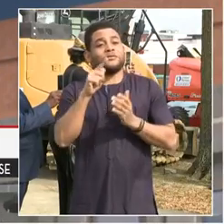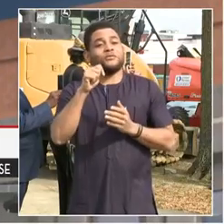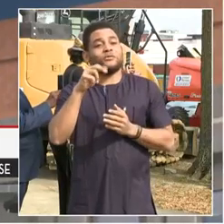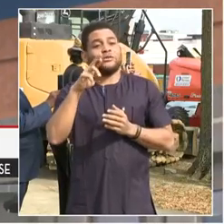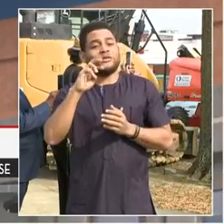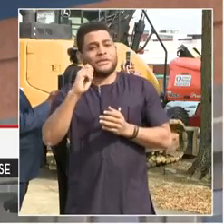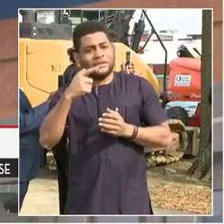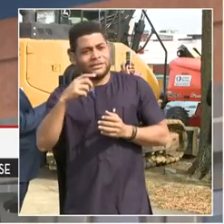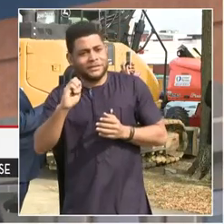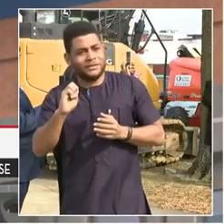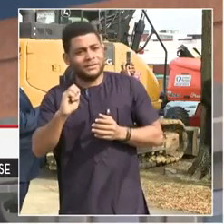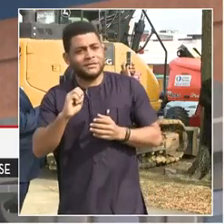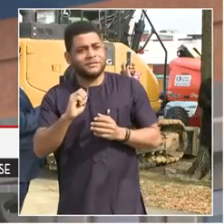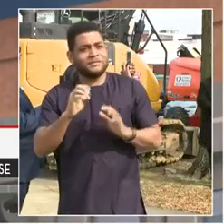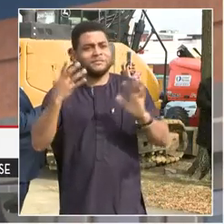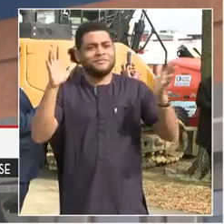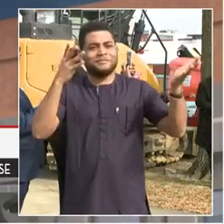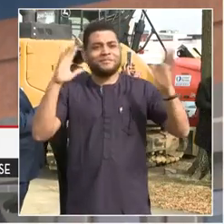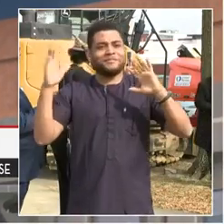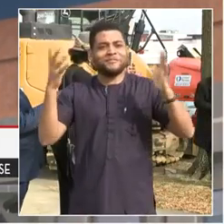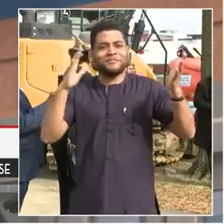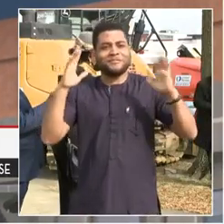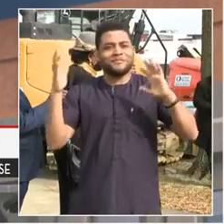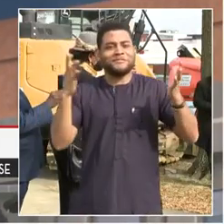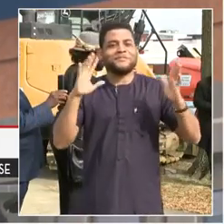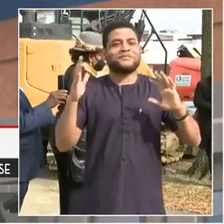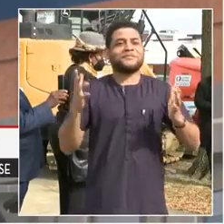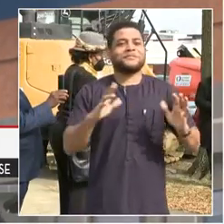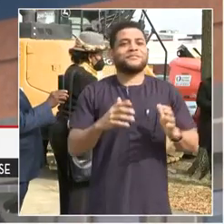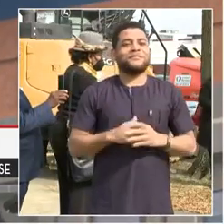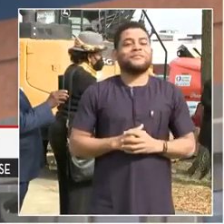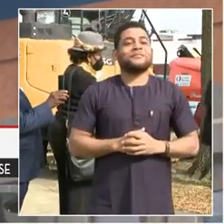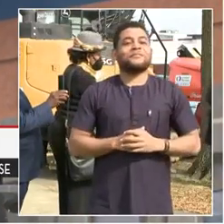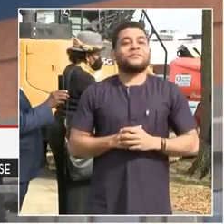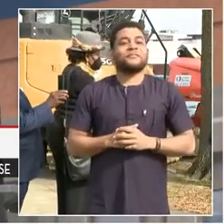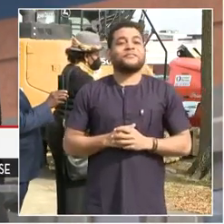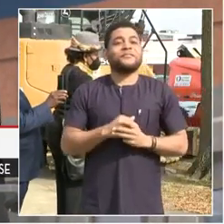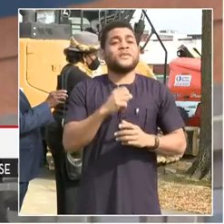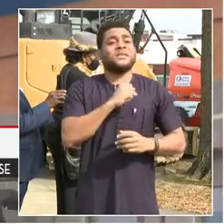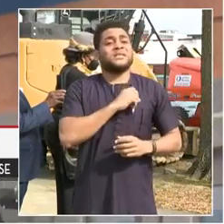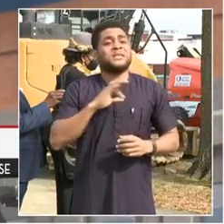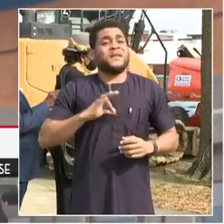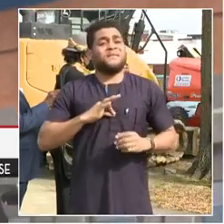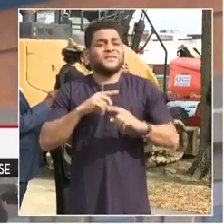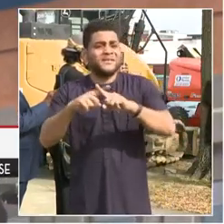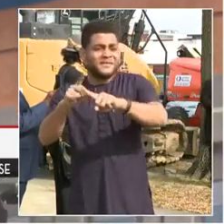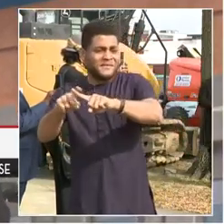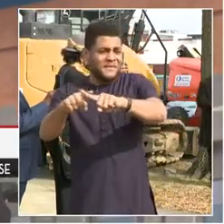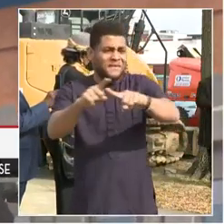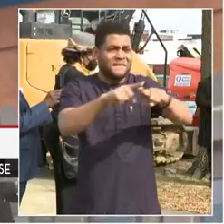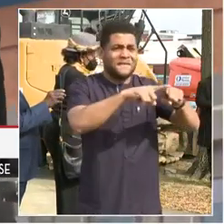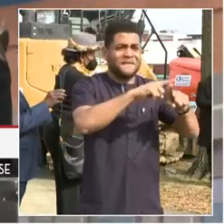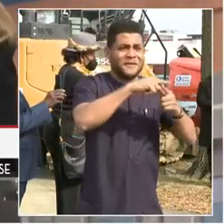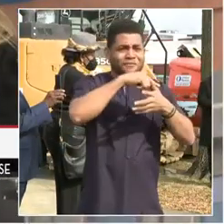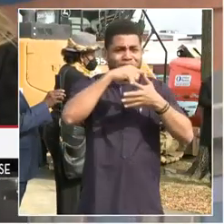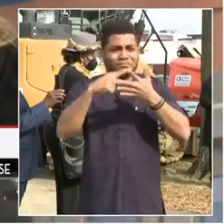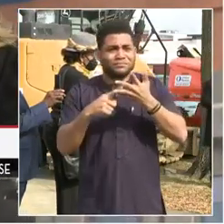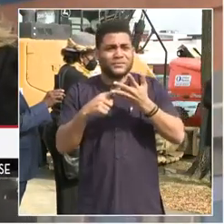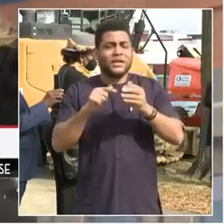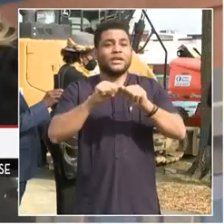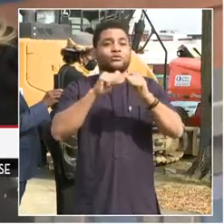to Councilmember Vince Gray, to the associated staff of so many city officials, as well as the previous